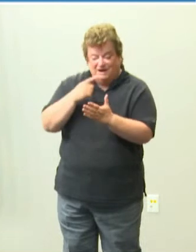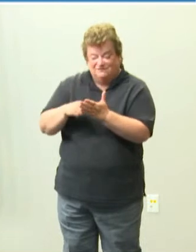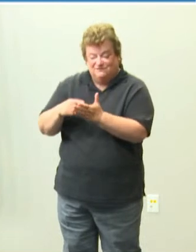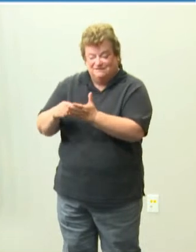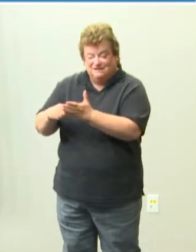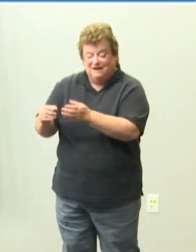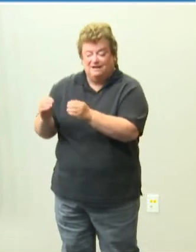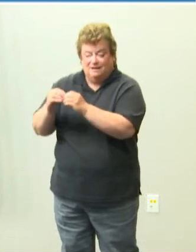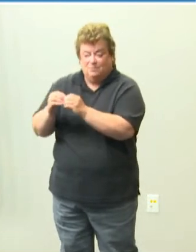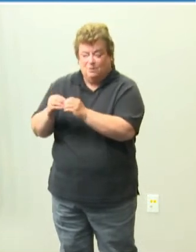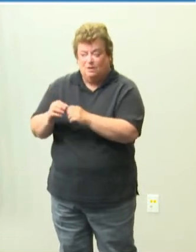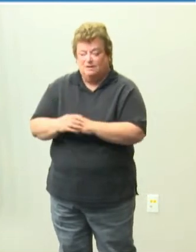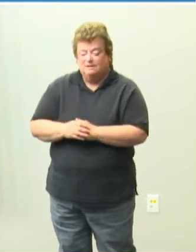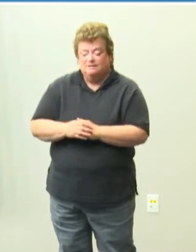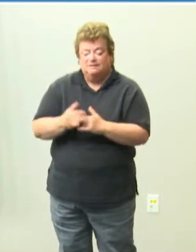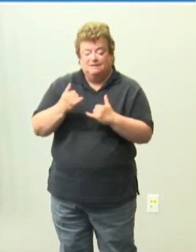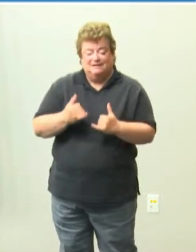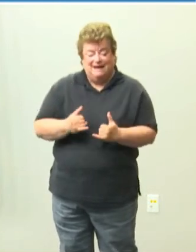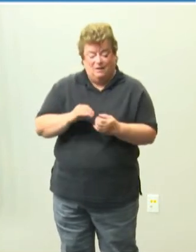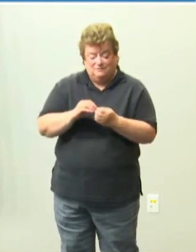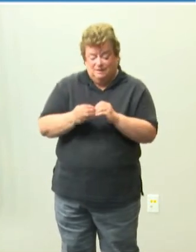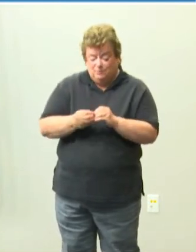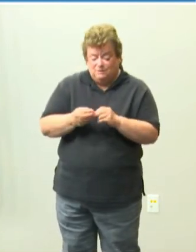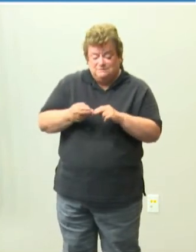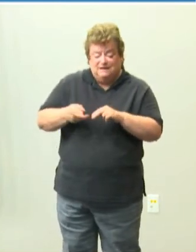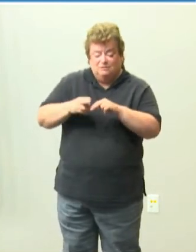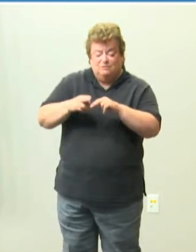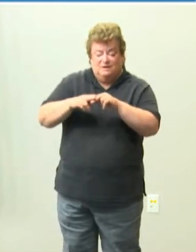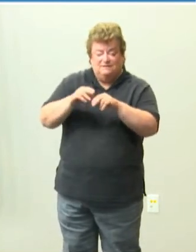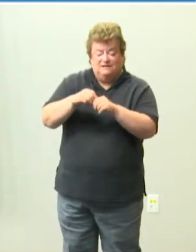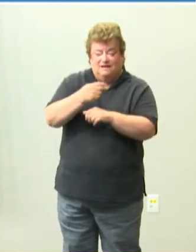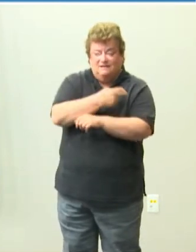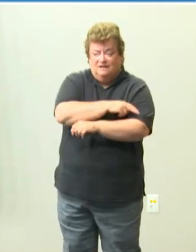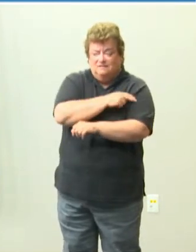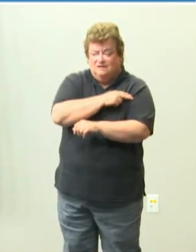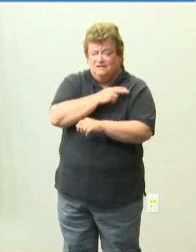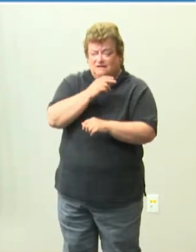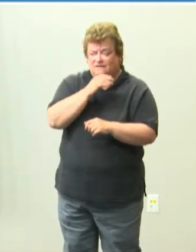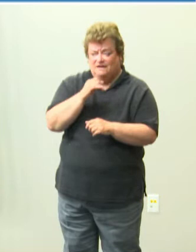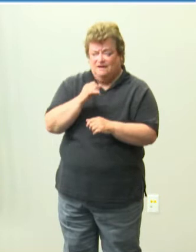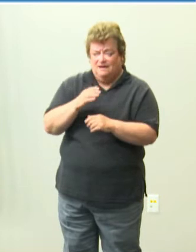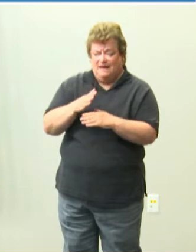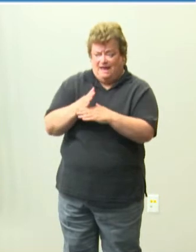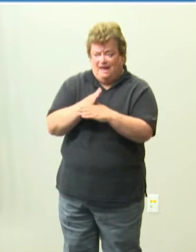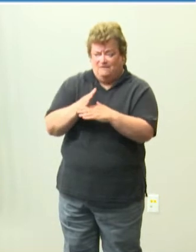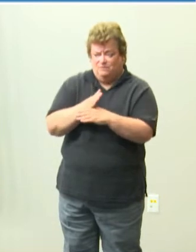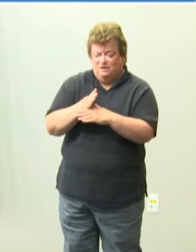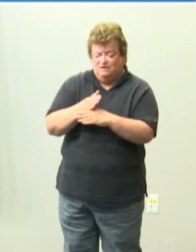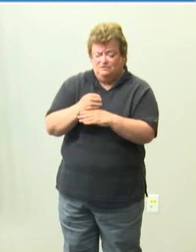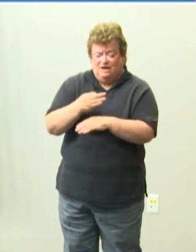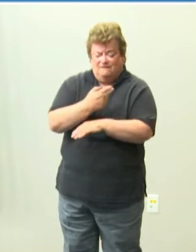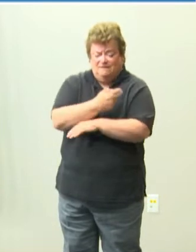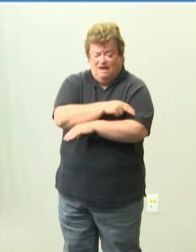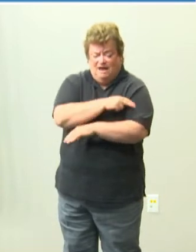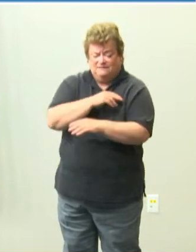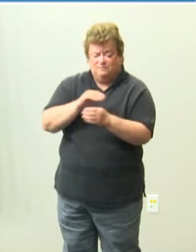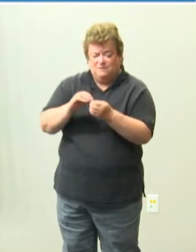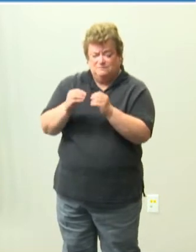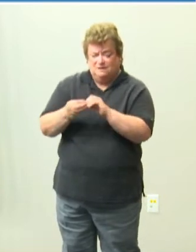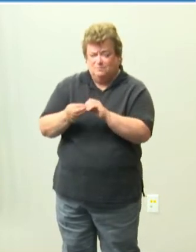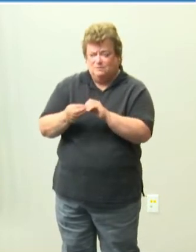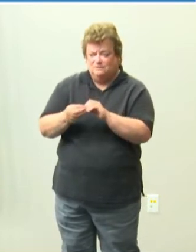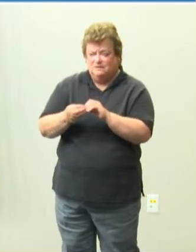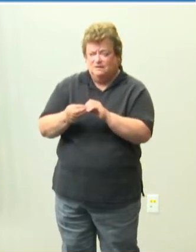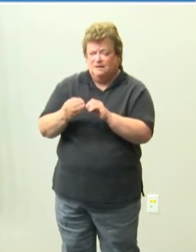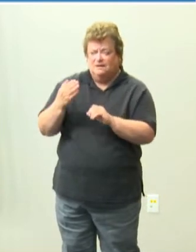are leading to increased hospitalizations. The 7-day rolling average of local COVID-19 hospitalizations